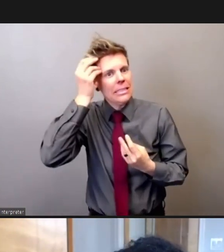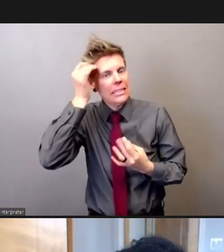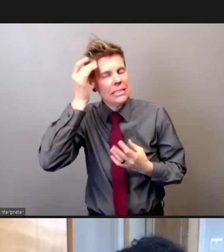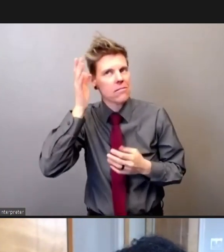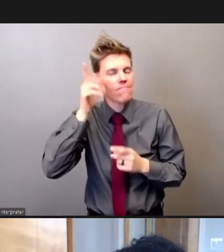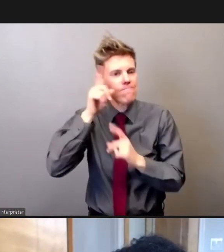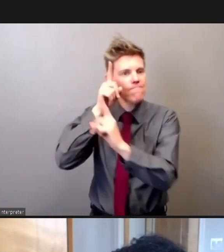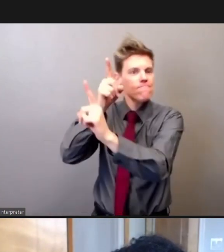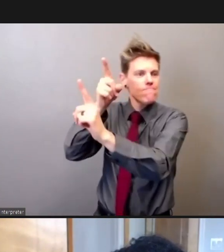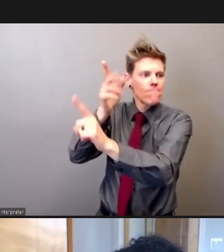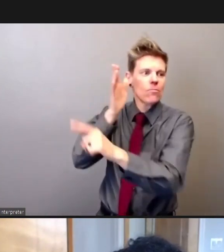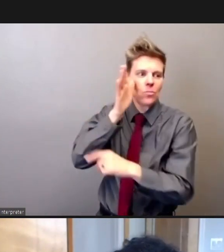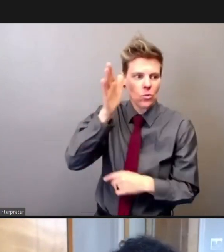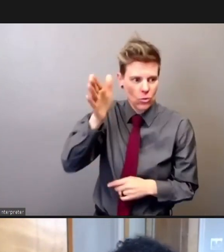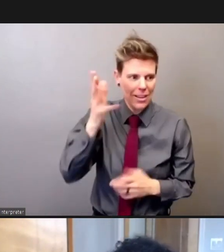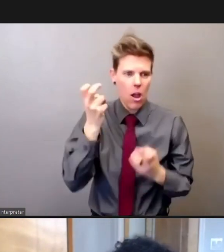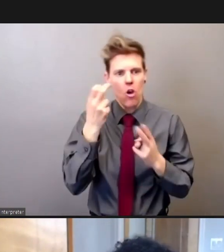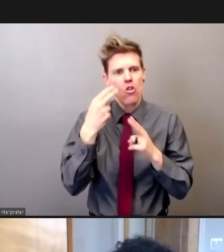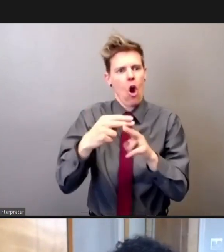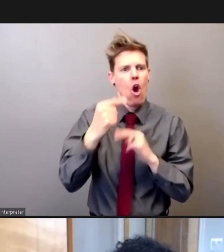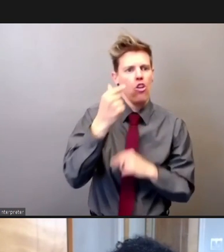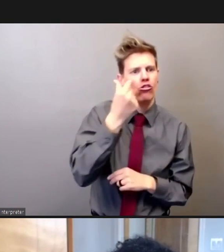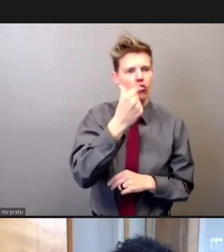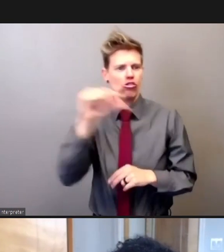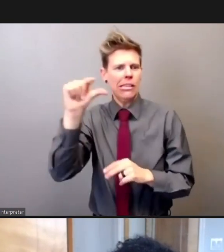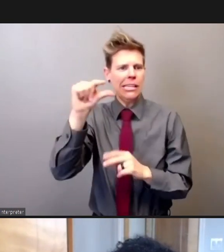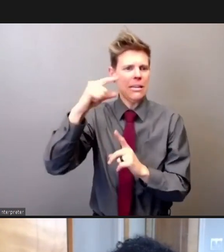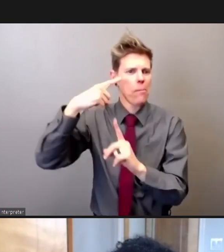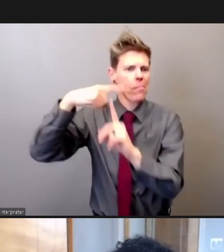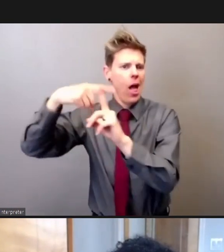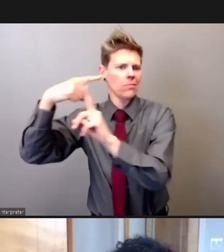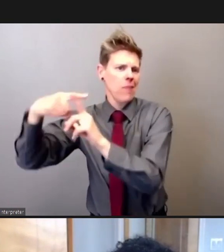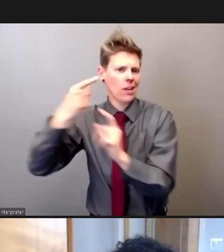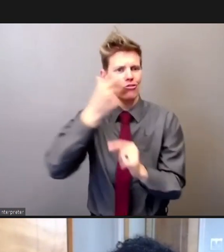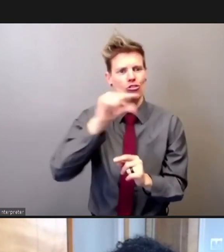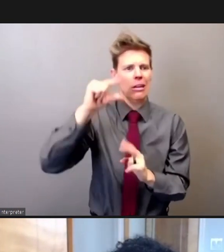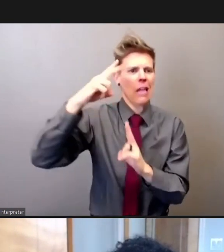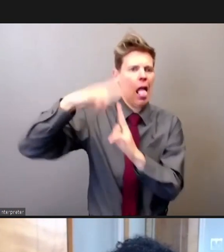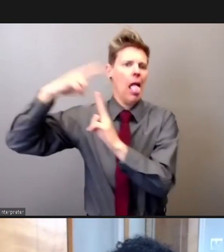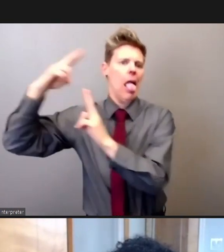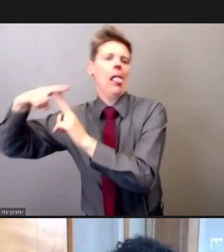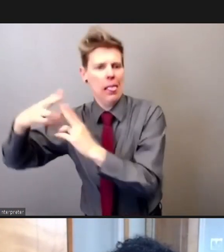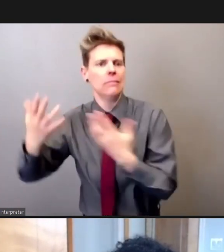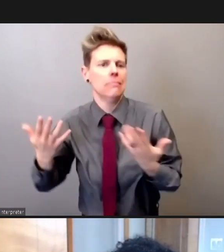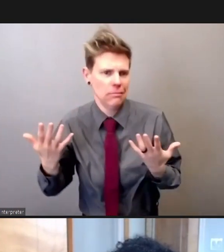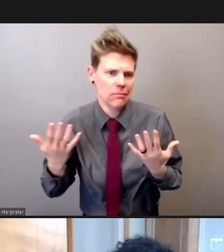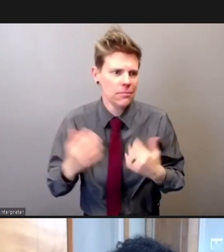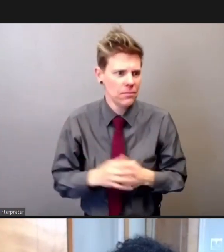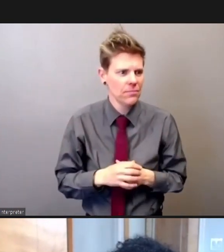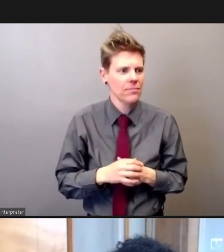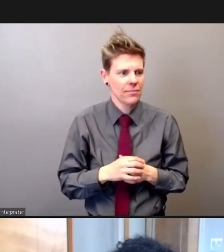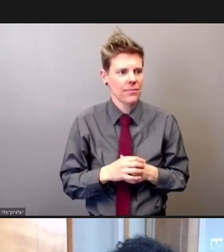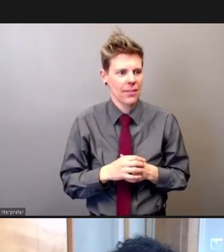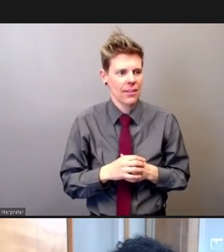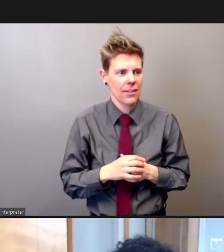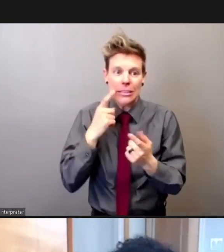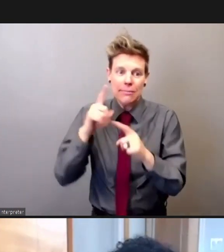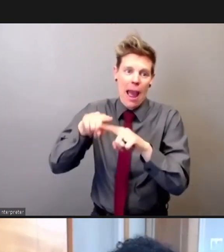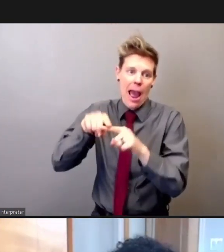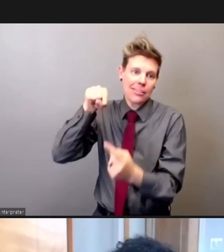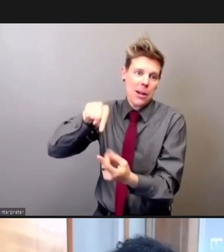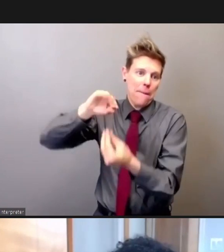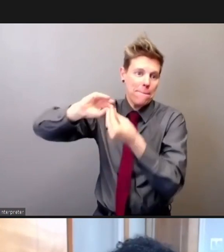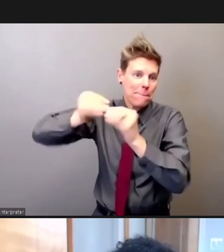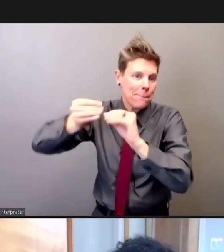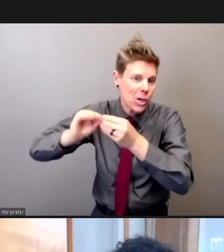Plus. And it just, again, it depends on the data. It depends on how much